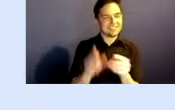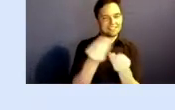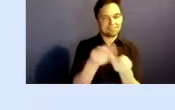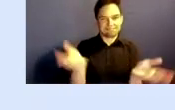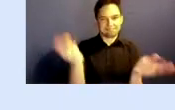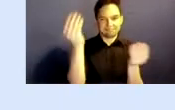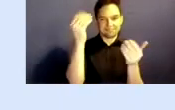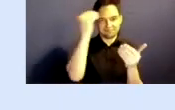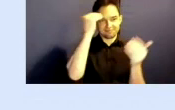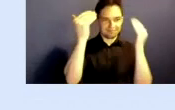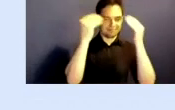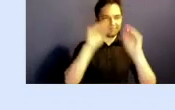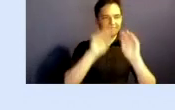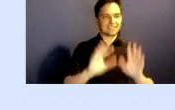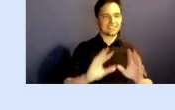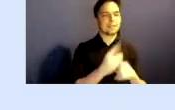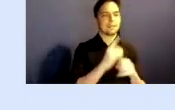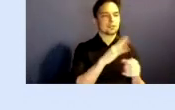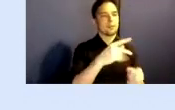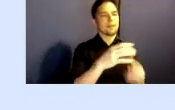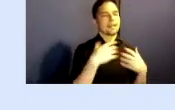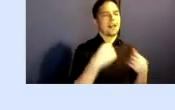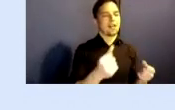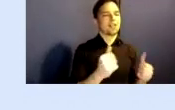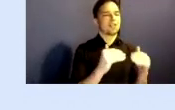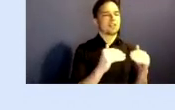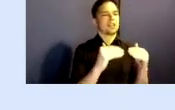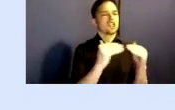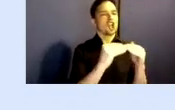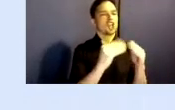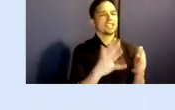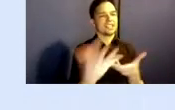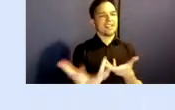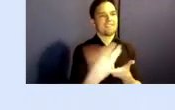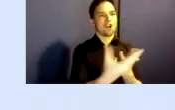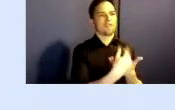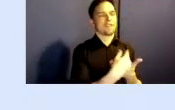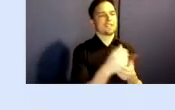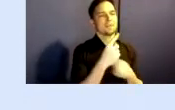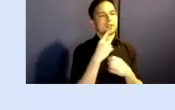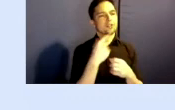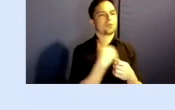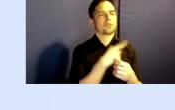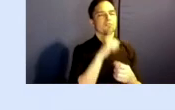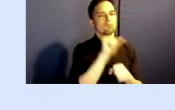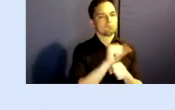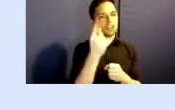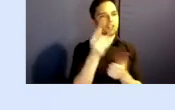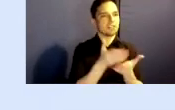our public health colleague involved and really understand what we are doing.